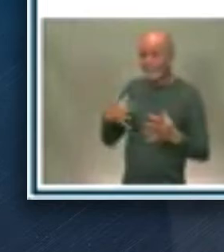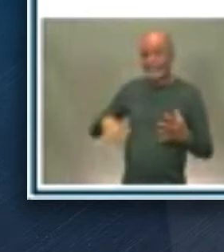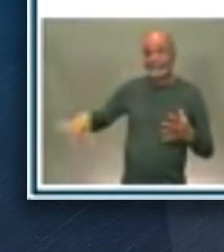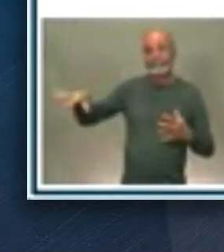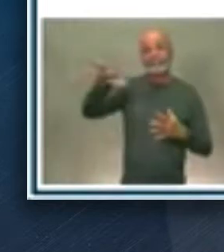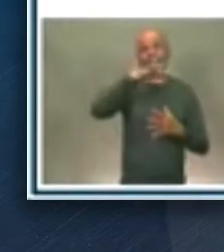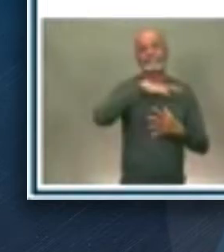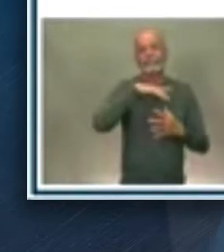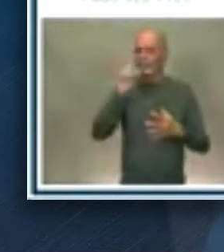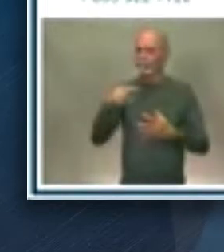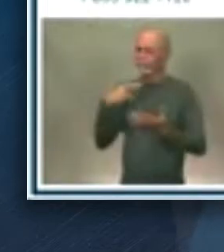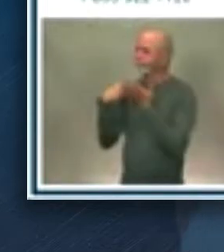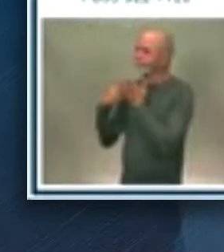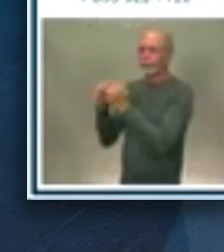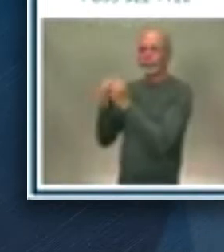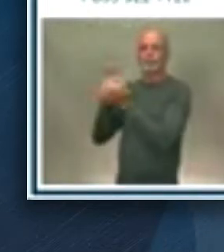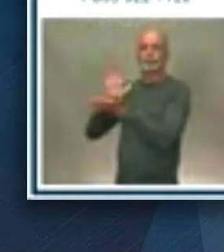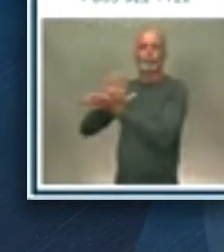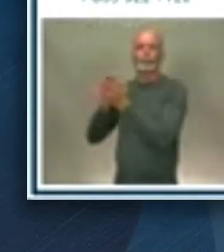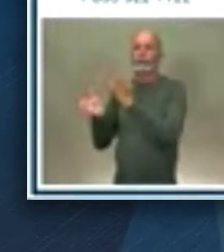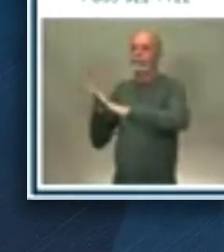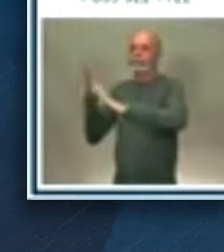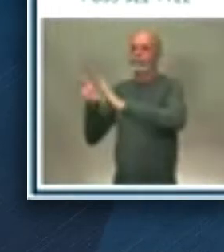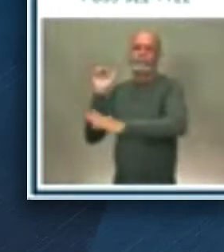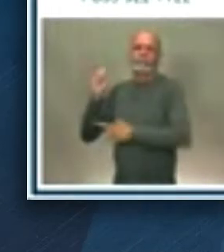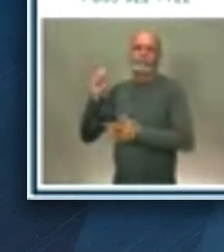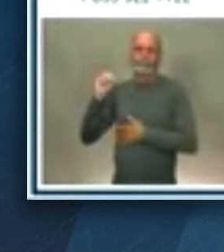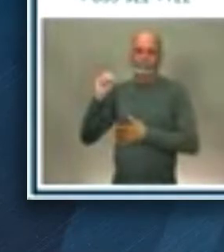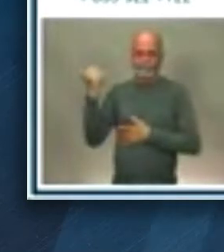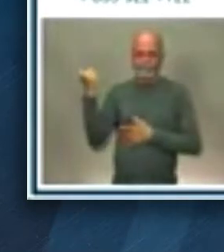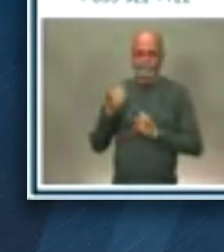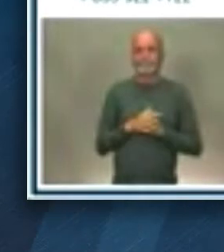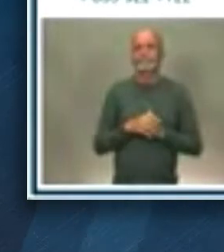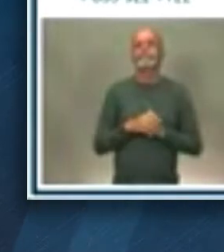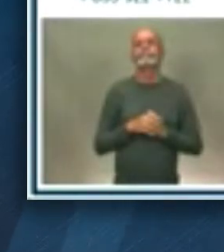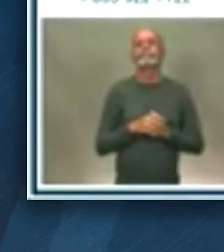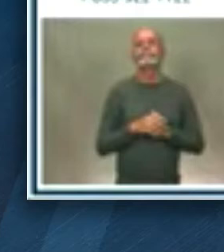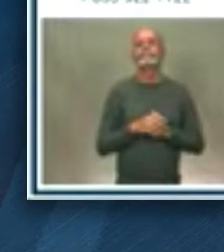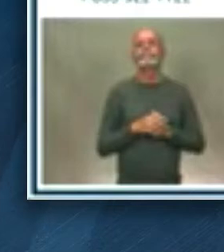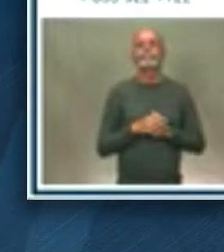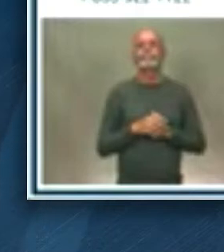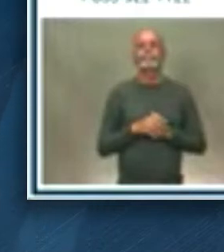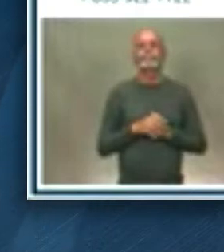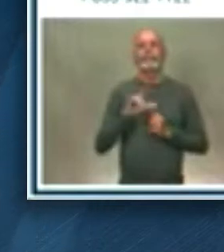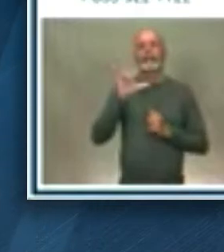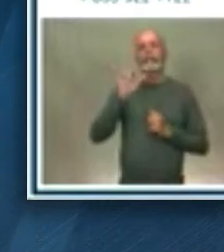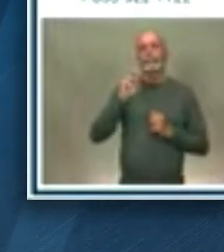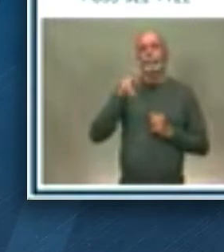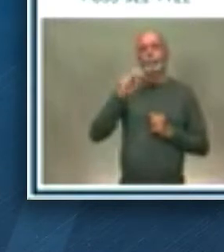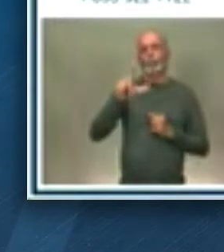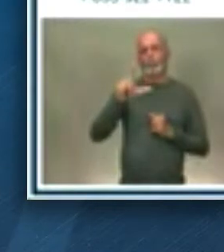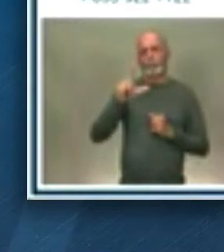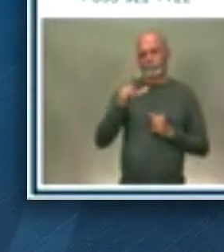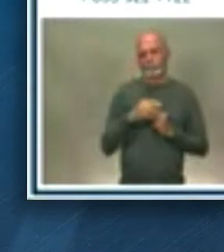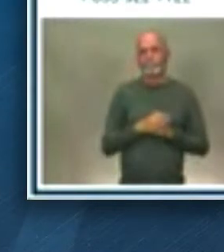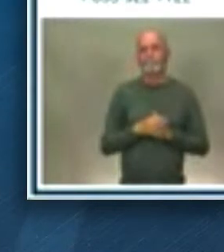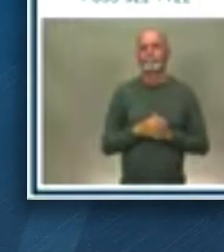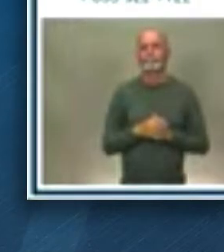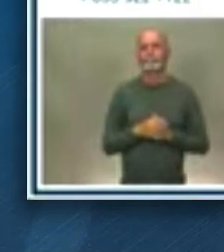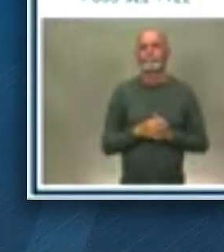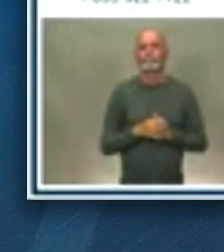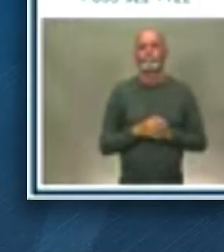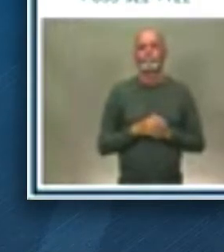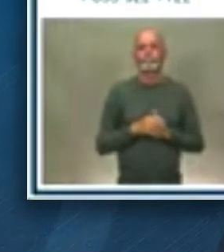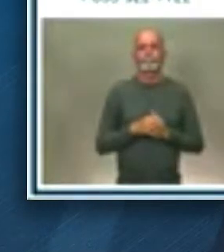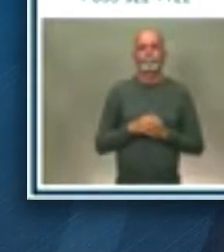administration. Now heading down to Liverpool, Ed Halverson at QCCR News. Go ahead, Ed. Thank you.